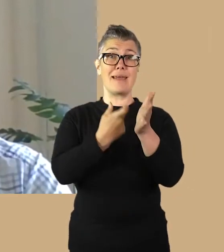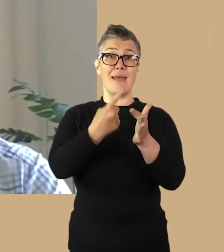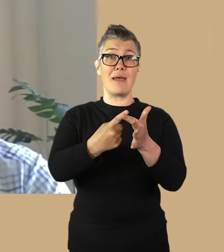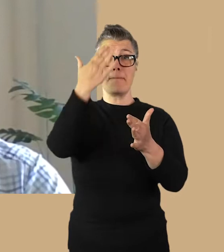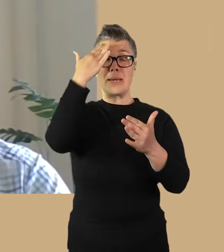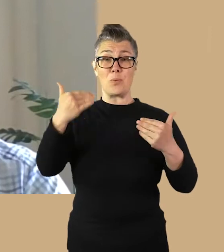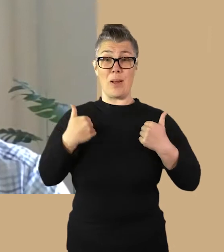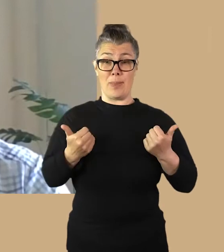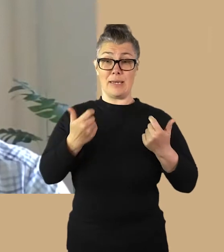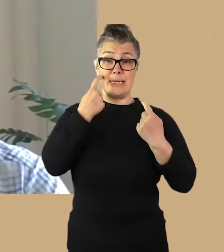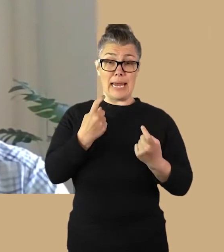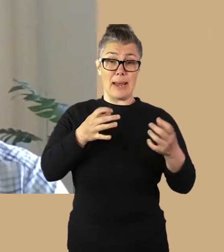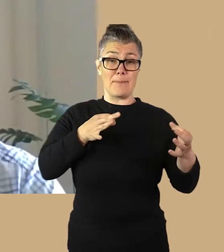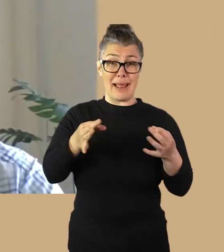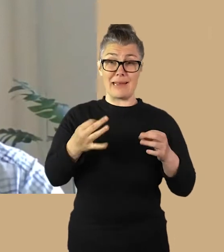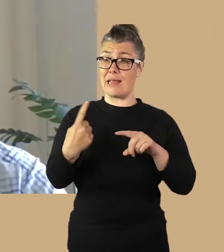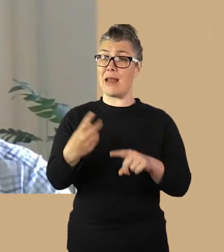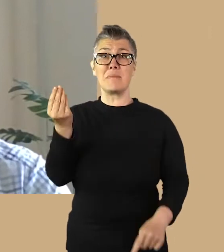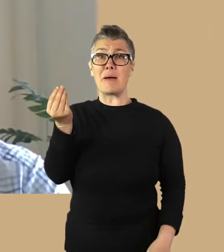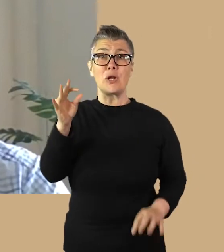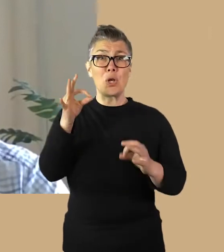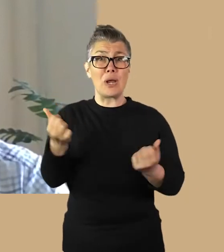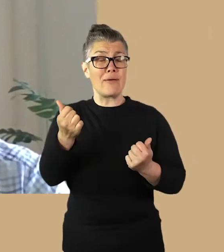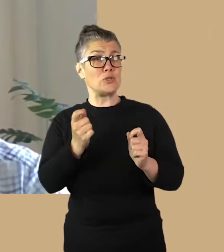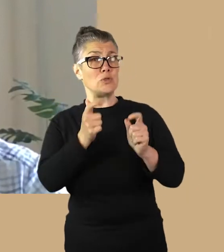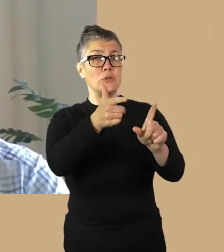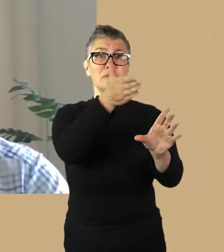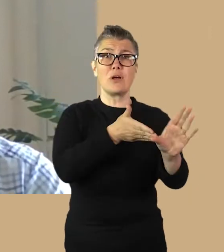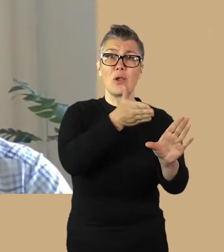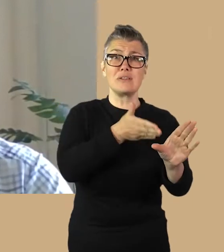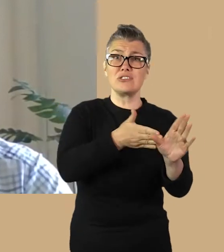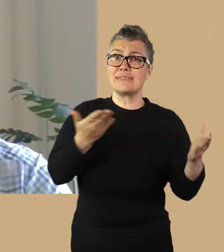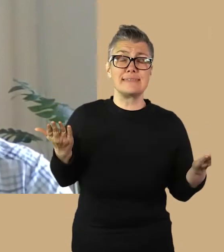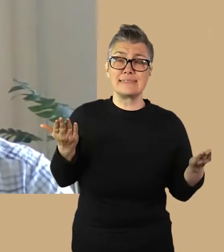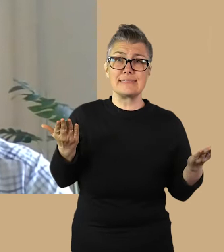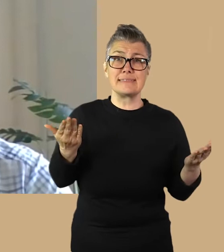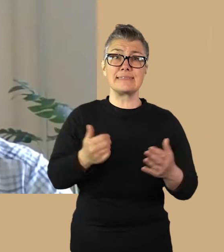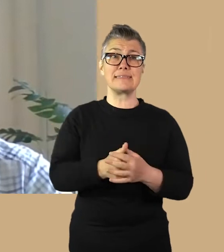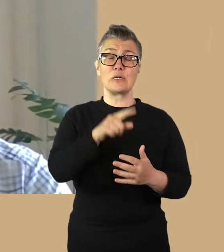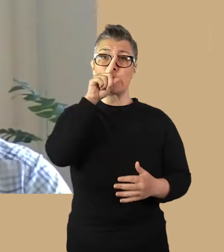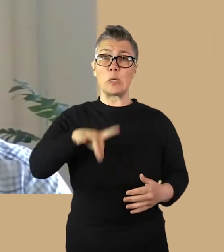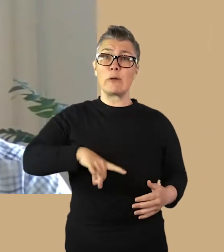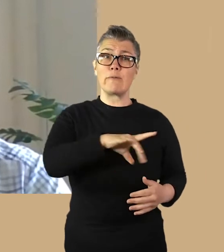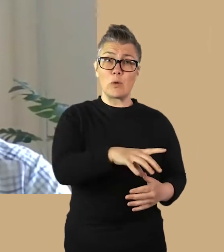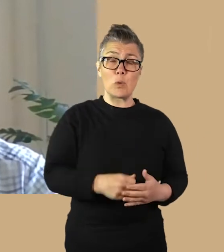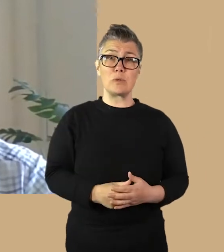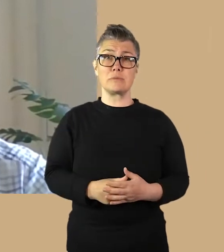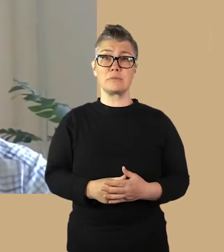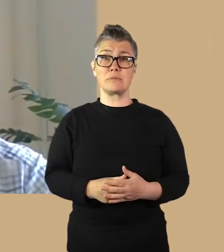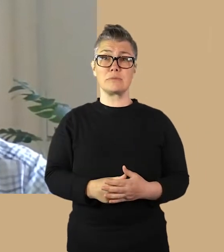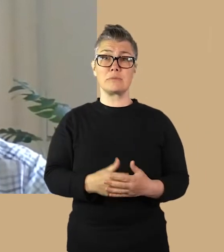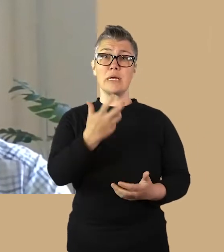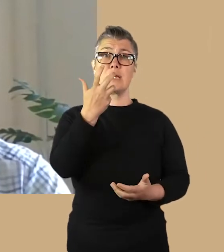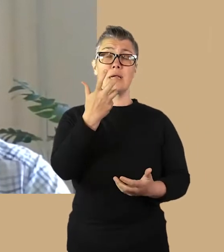Medicare mental health plan and did not have the financial resources to see a psychologist, and the local area youth health clinic which